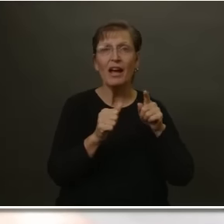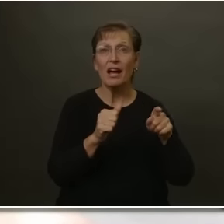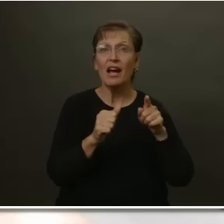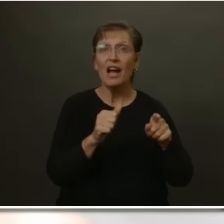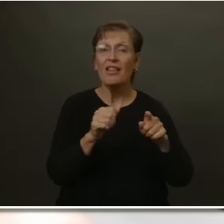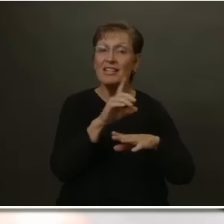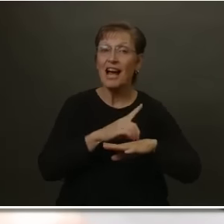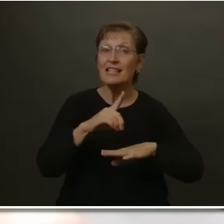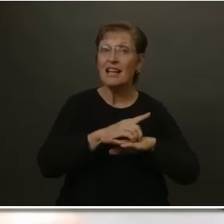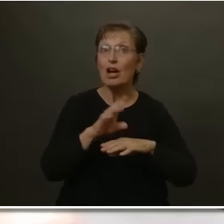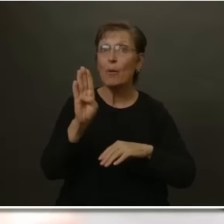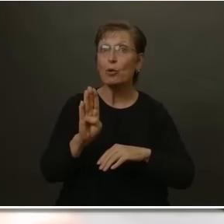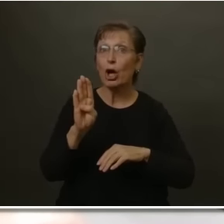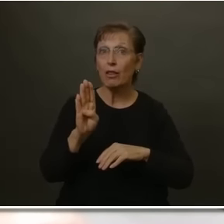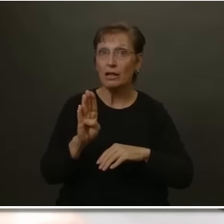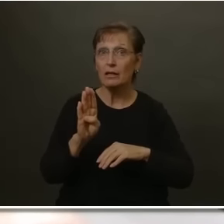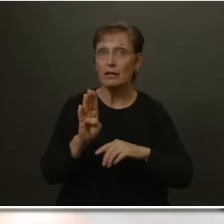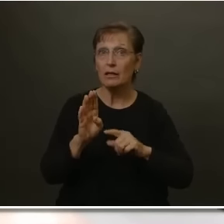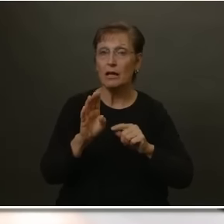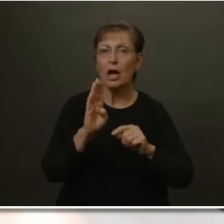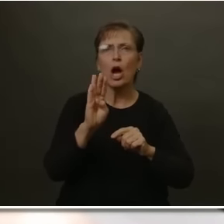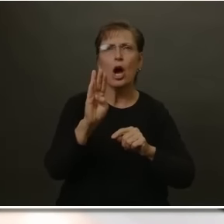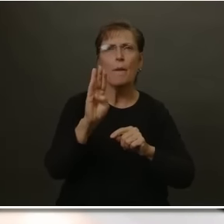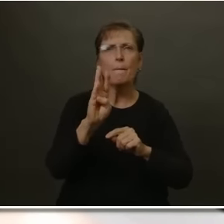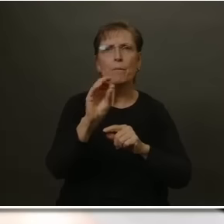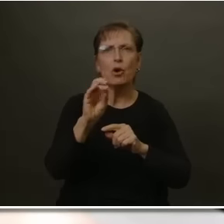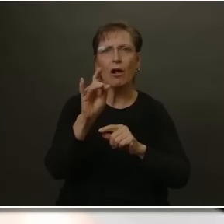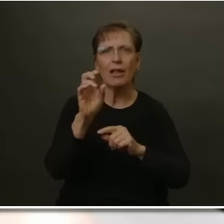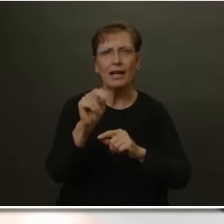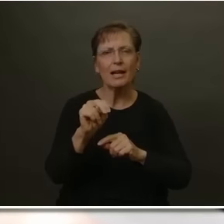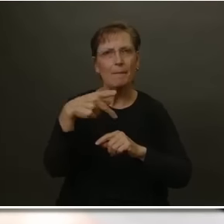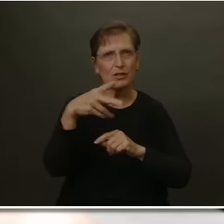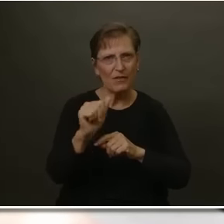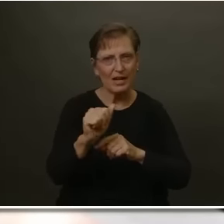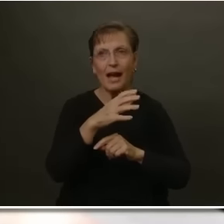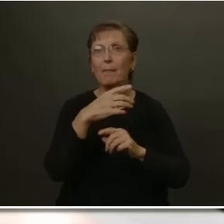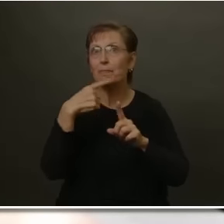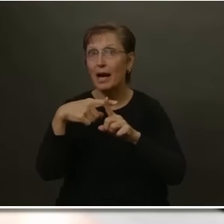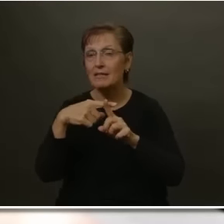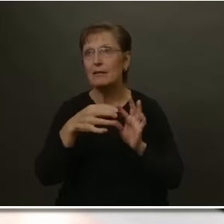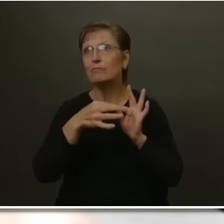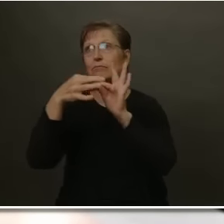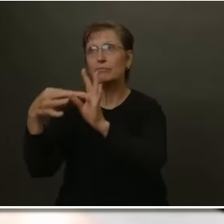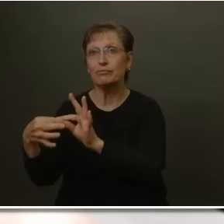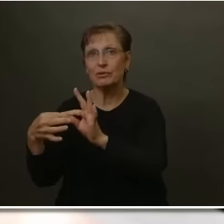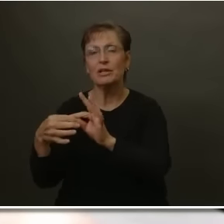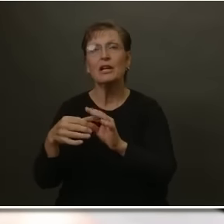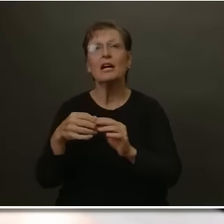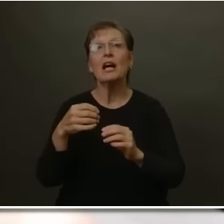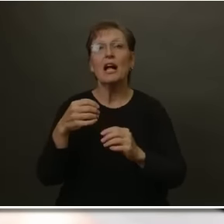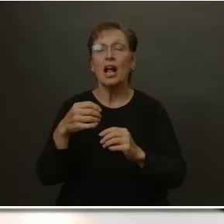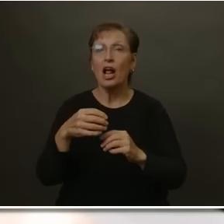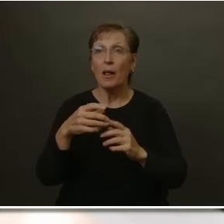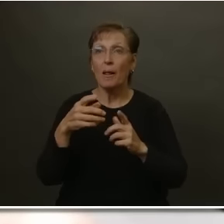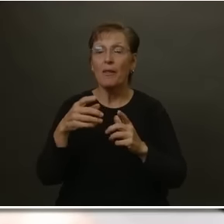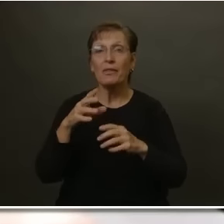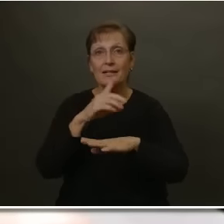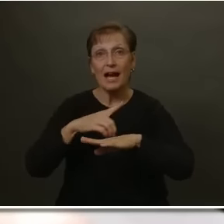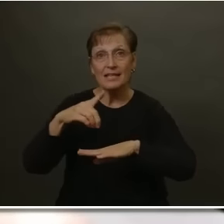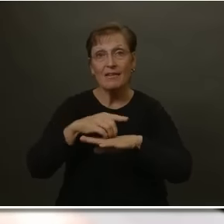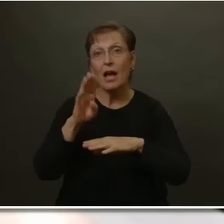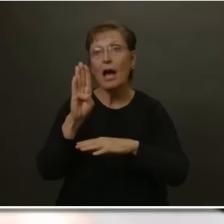Pennsylvania. You are then the Provisional Bishop of Bethlehem, in addition to your duties in Northwestern Pennsylvania.